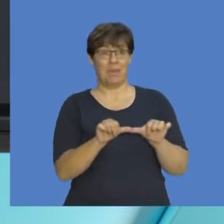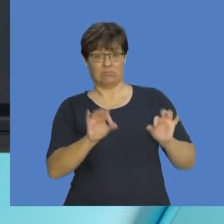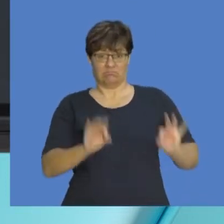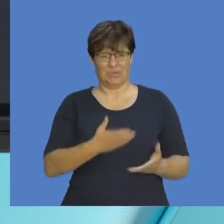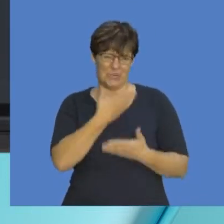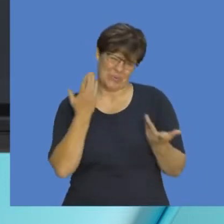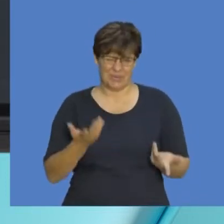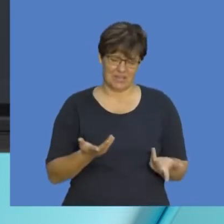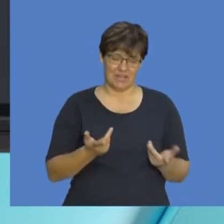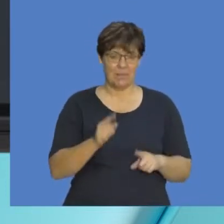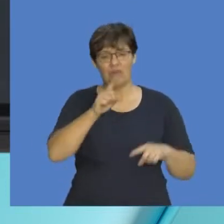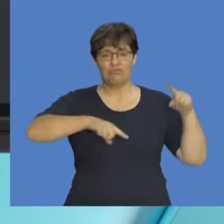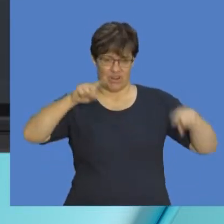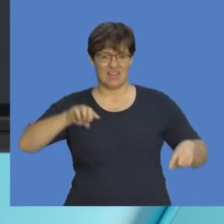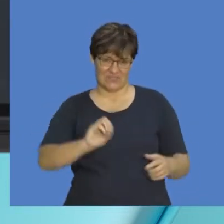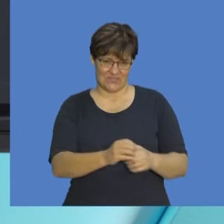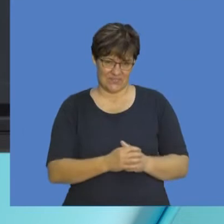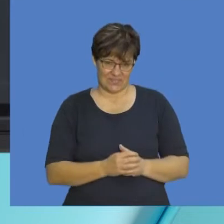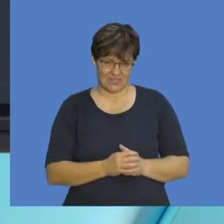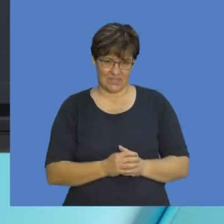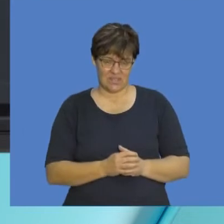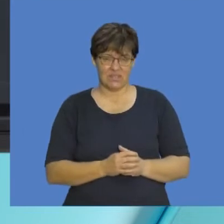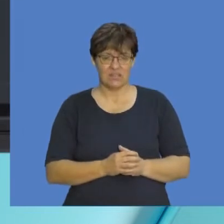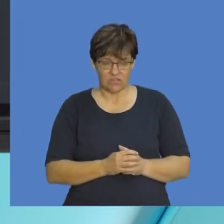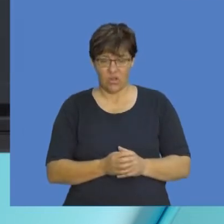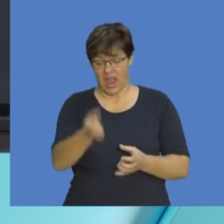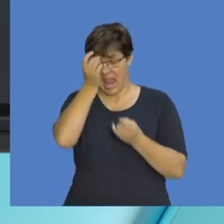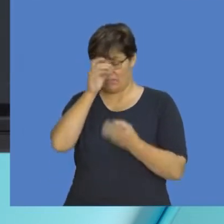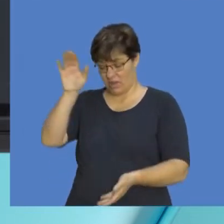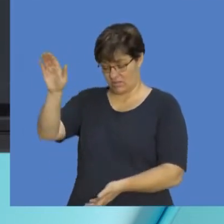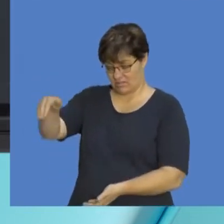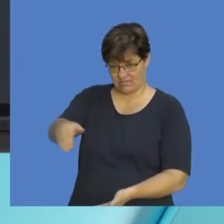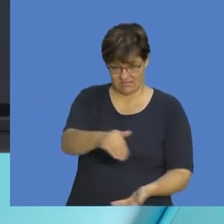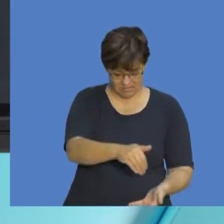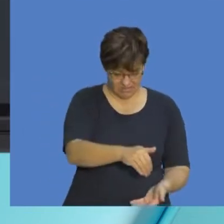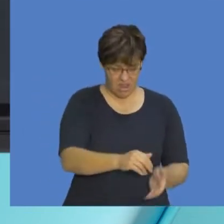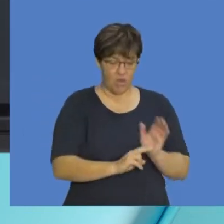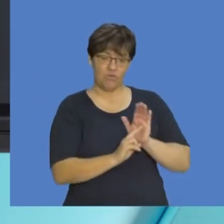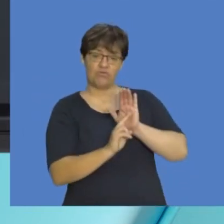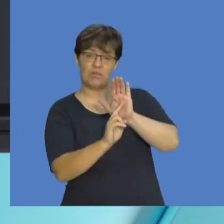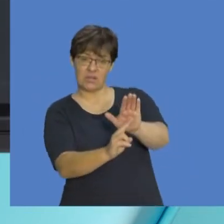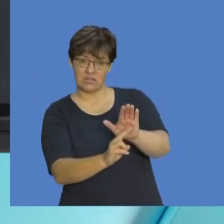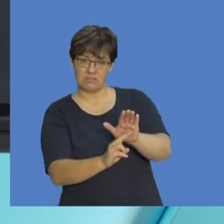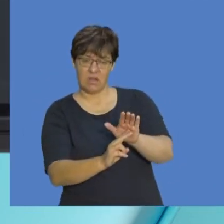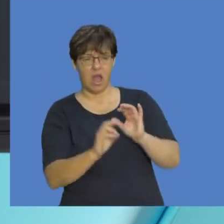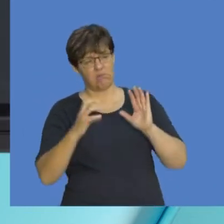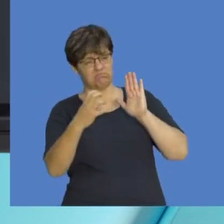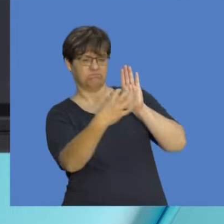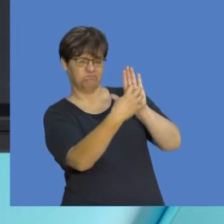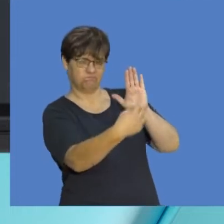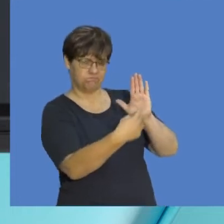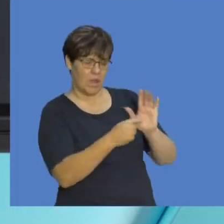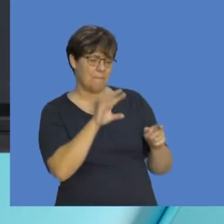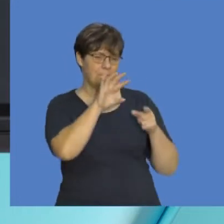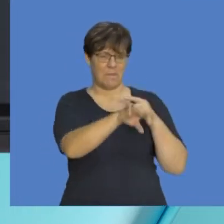okay? That's what we're going to do. So analyzing data is collecting data, representing one of the form, then